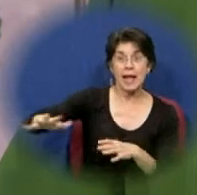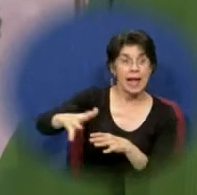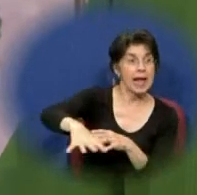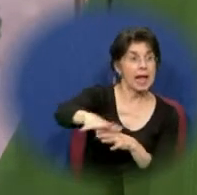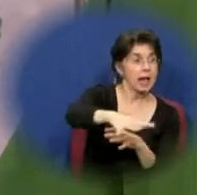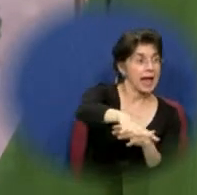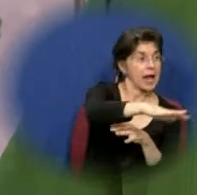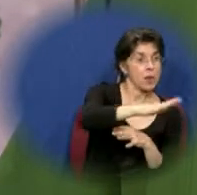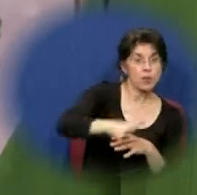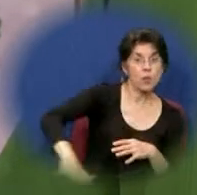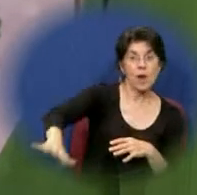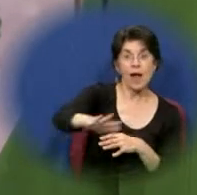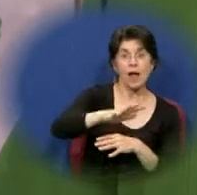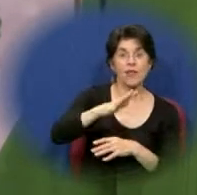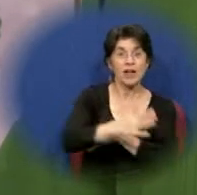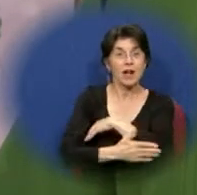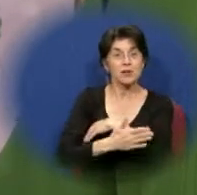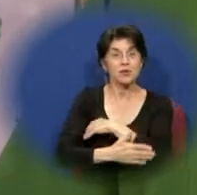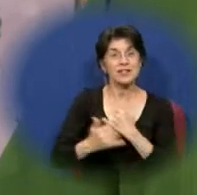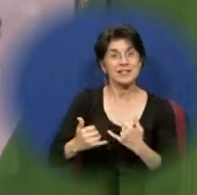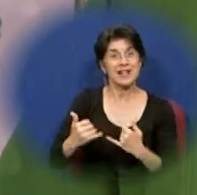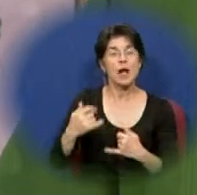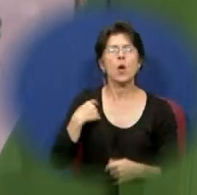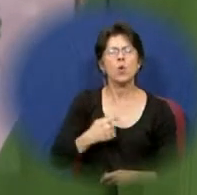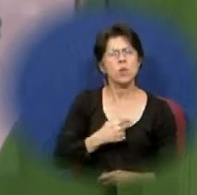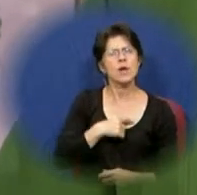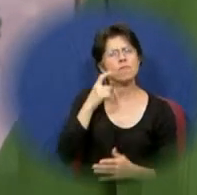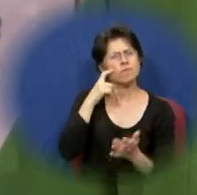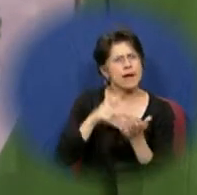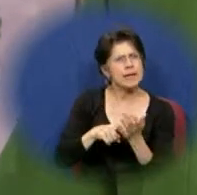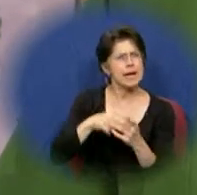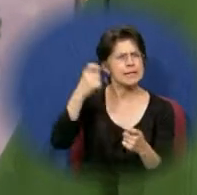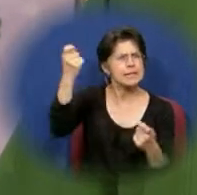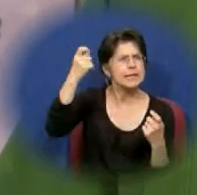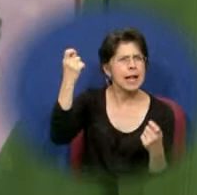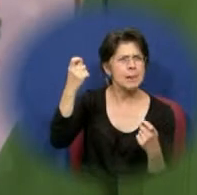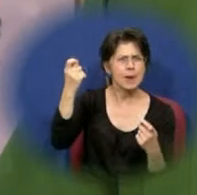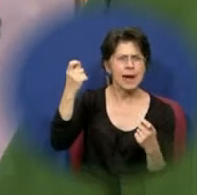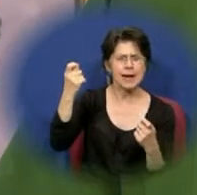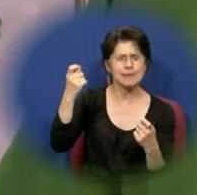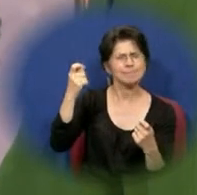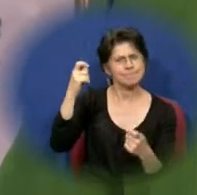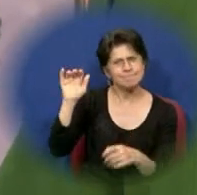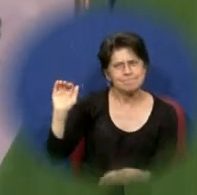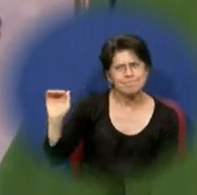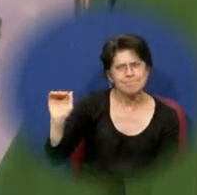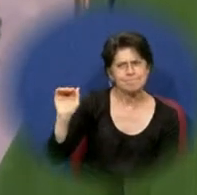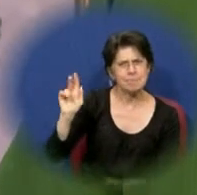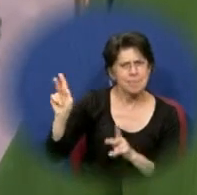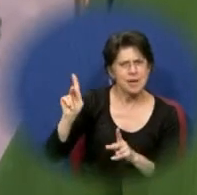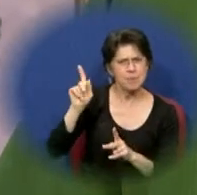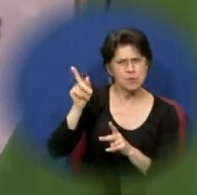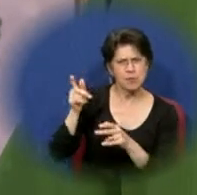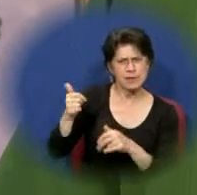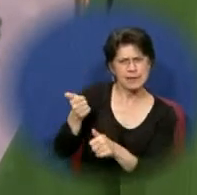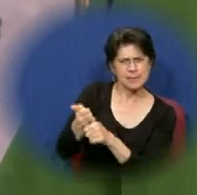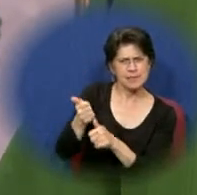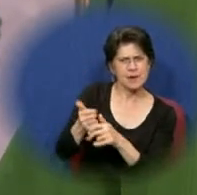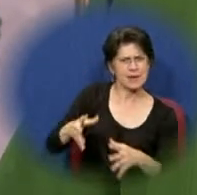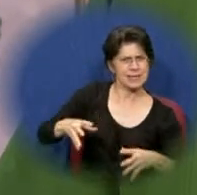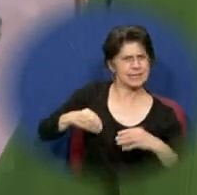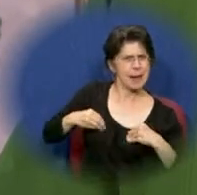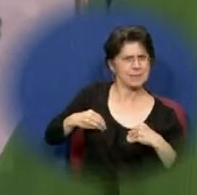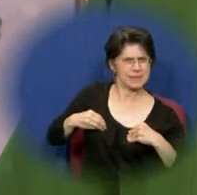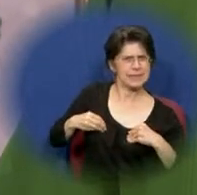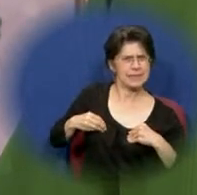day, in a very special way, we recognize and we celebrate and we commission those who have accepted the particular ministry